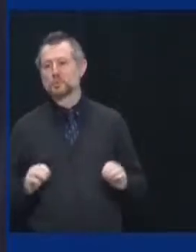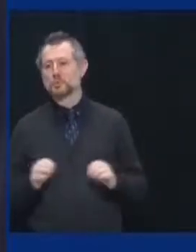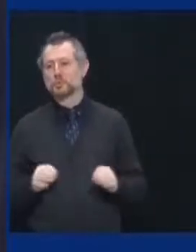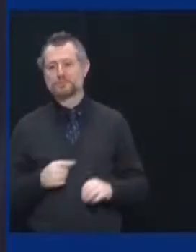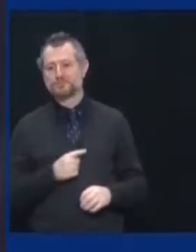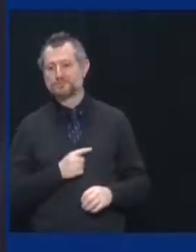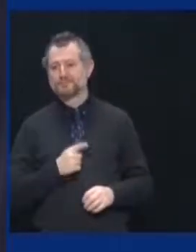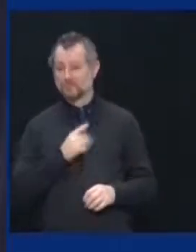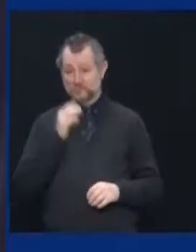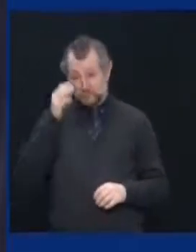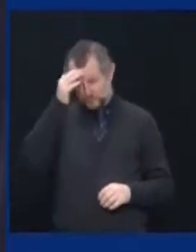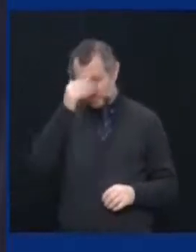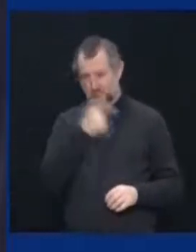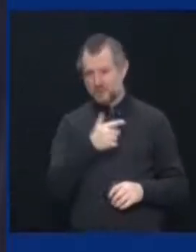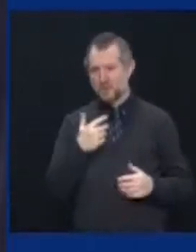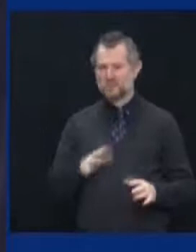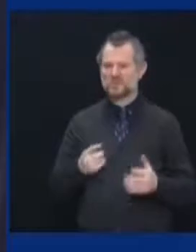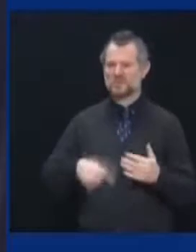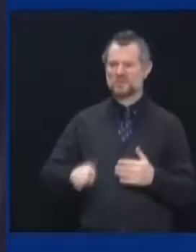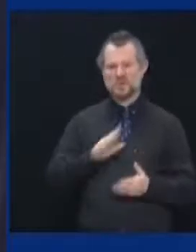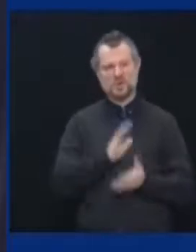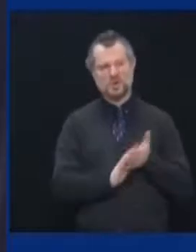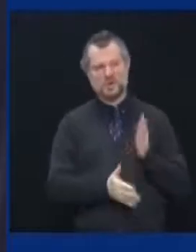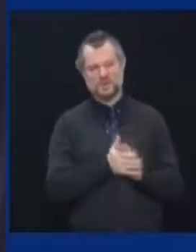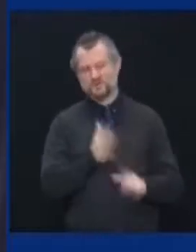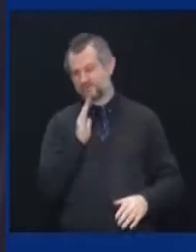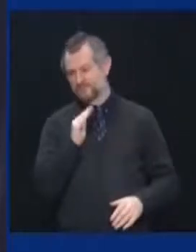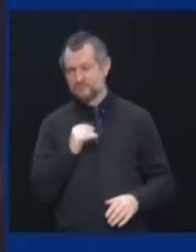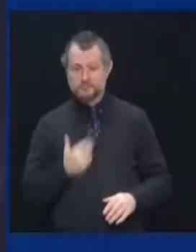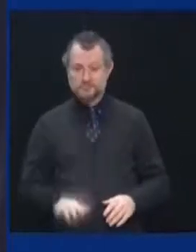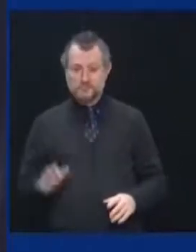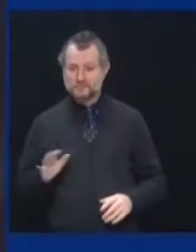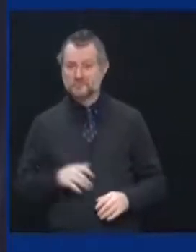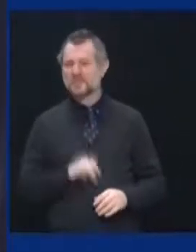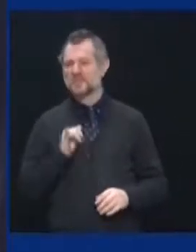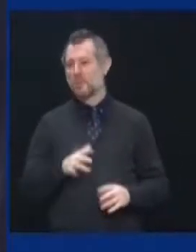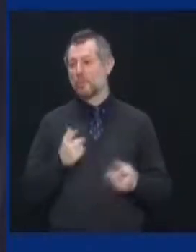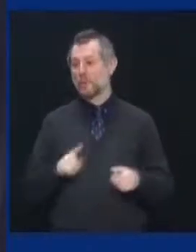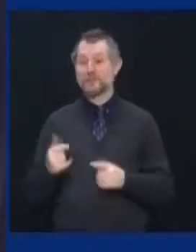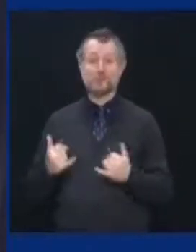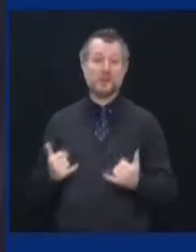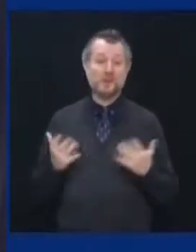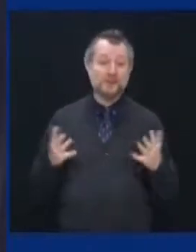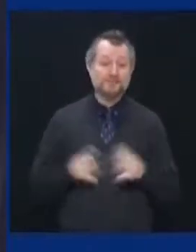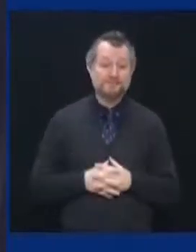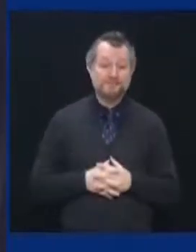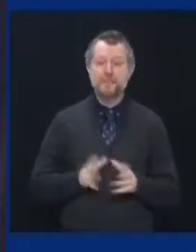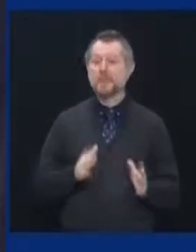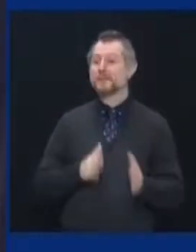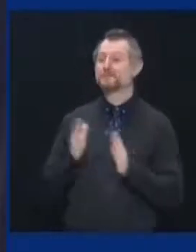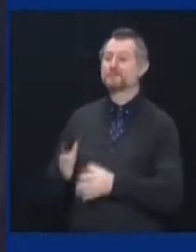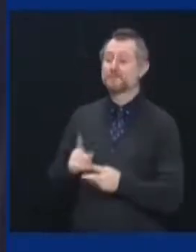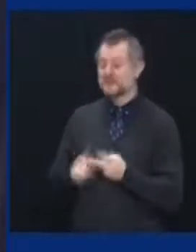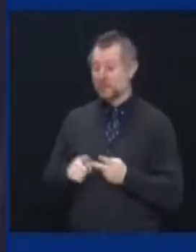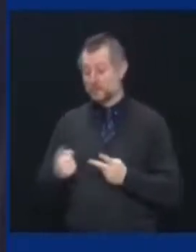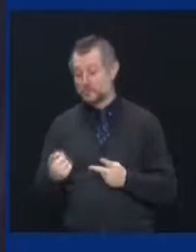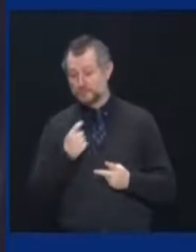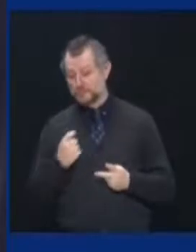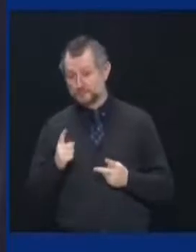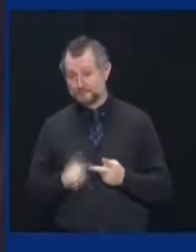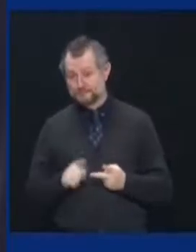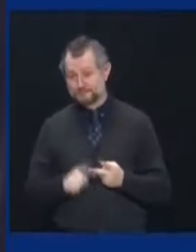week. So that's where we are. On the Attorney